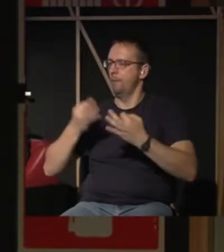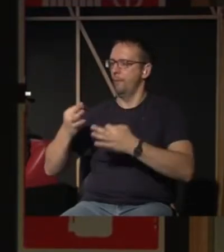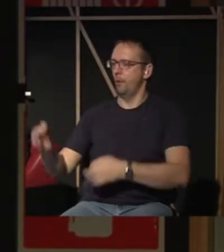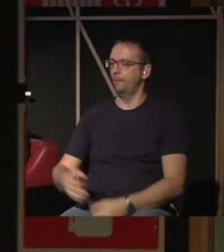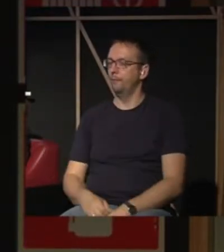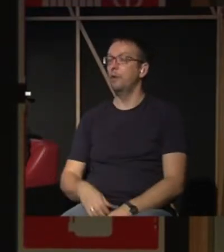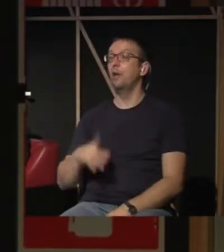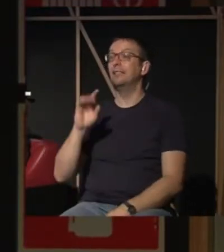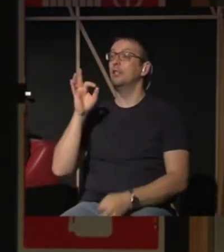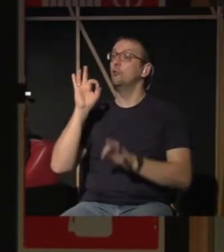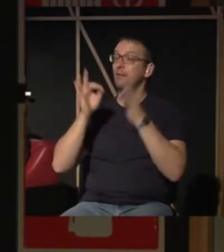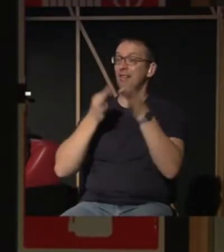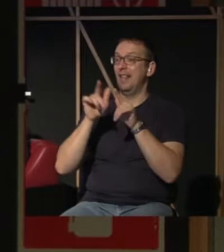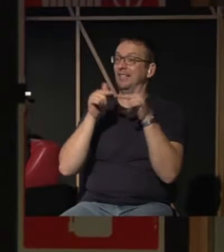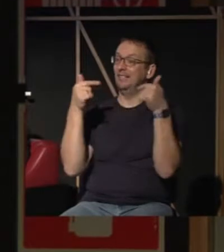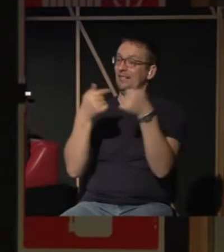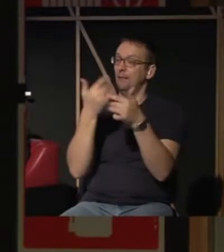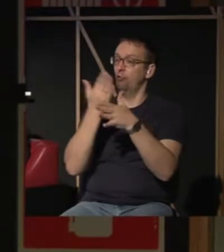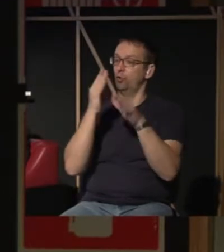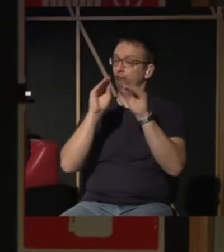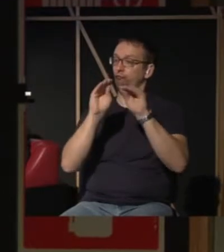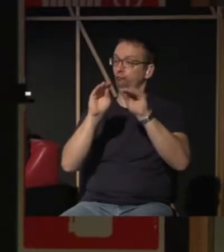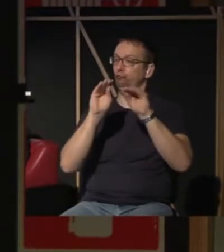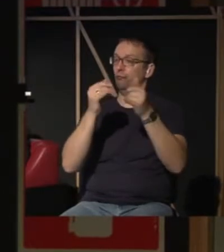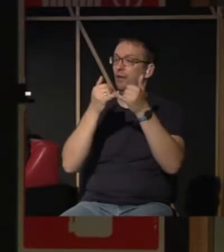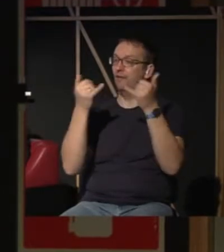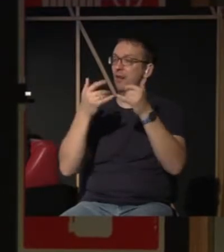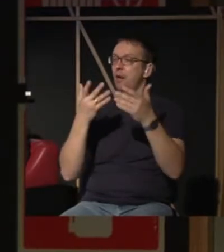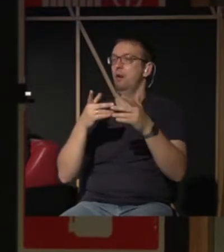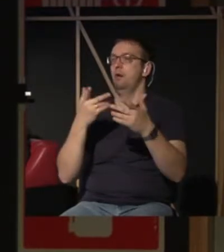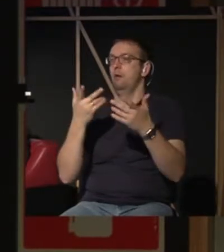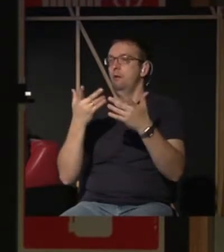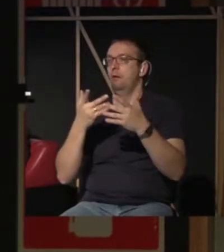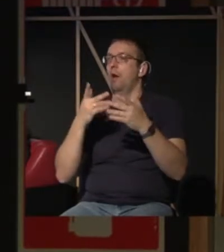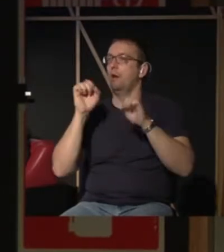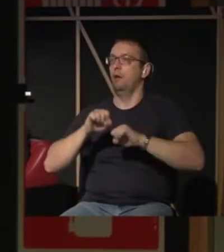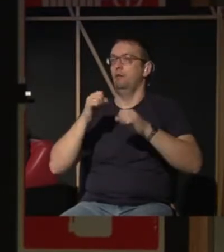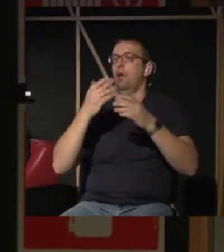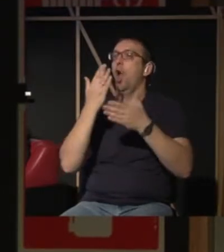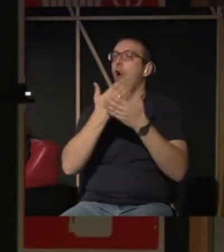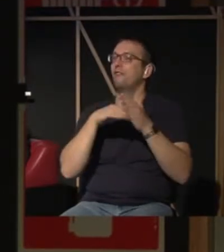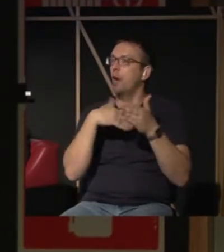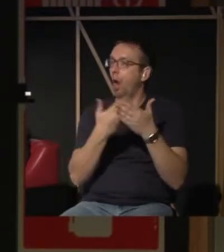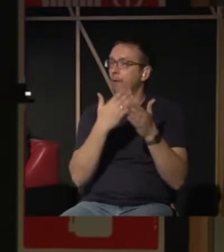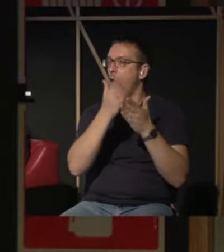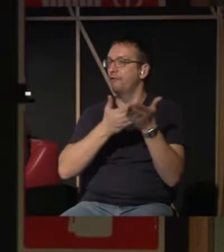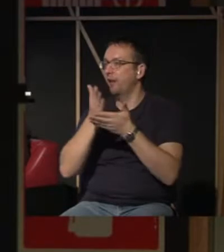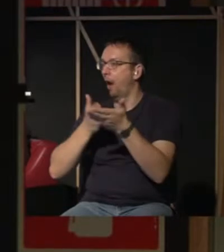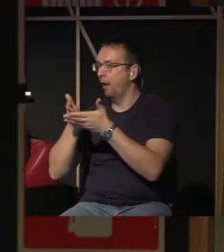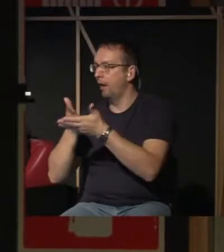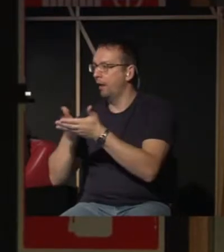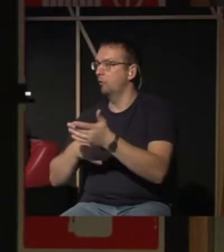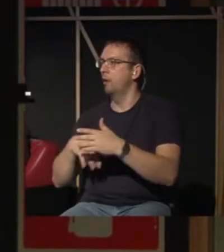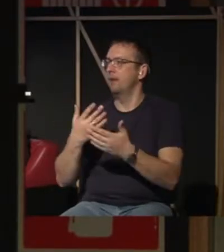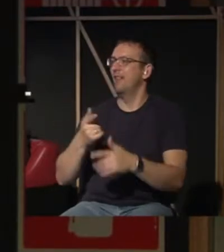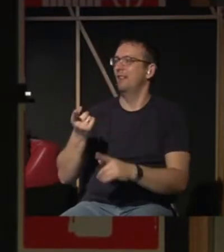I just wanted to show you how much we have actually pushed ahead since the last two FIFA World Cups.